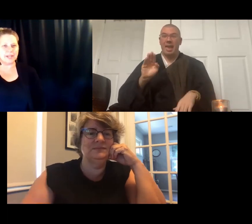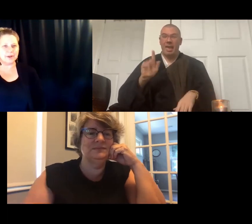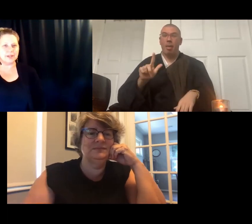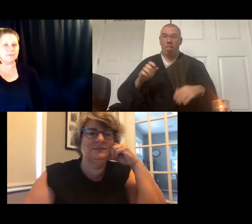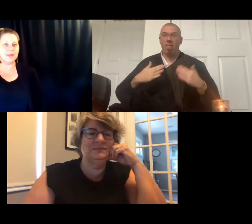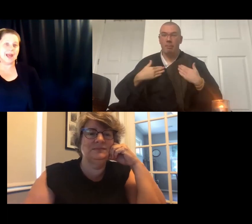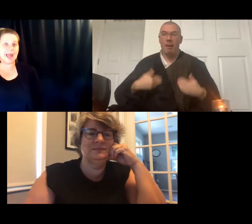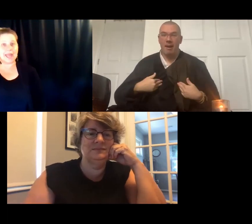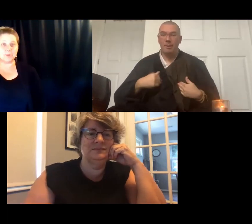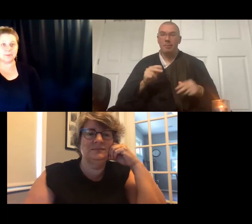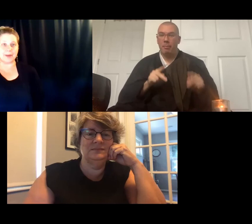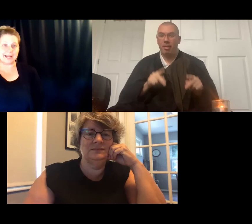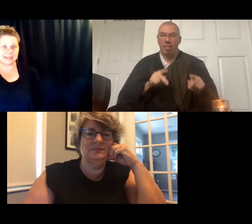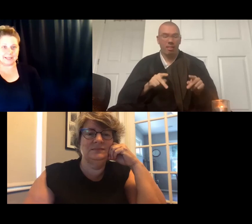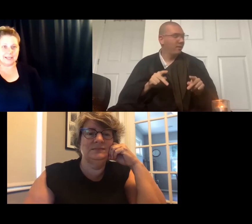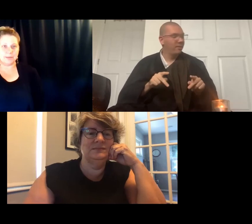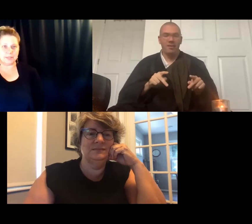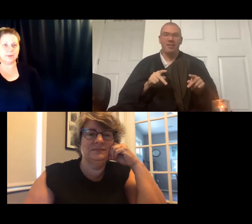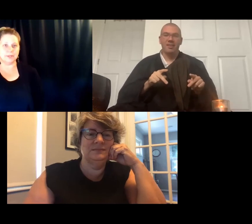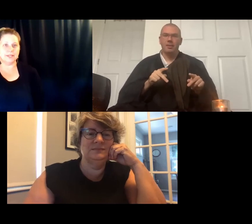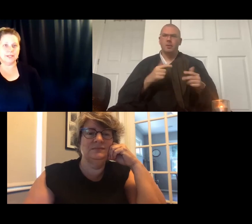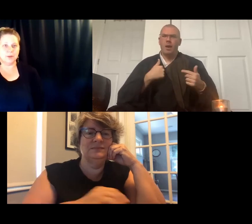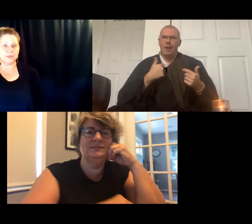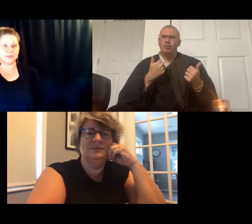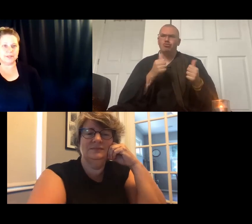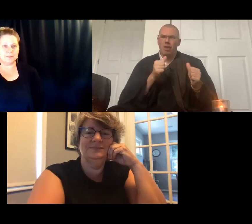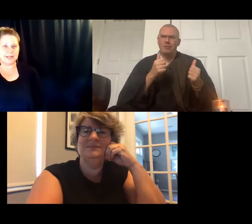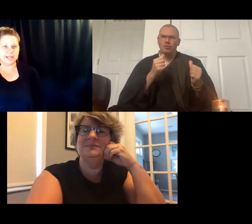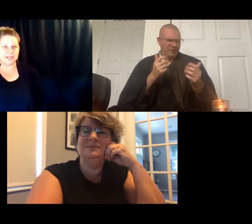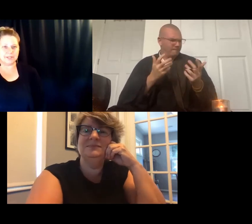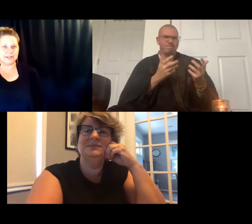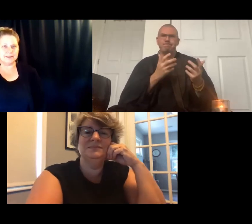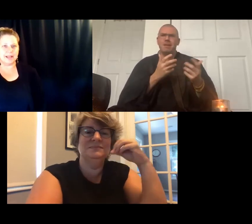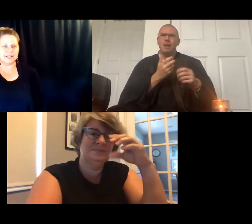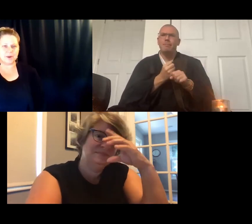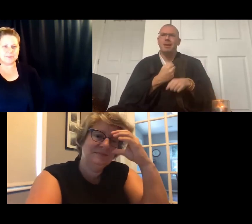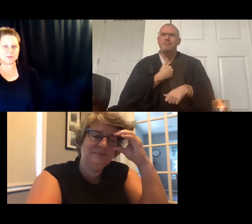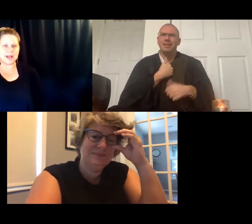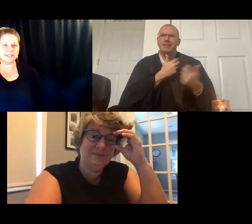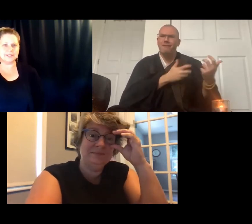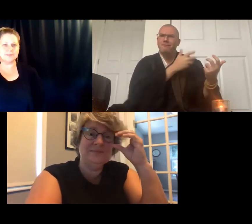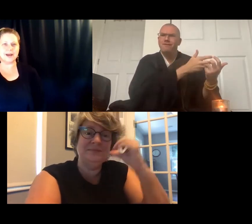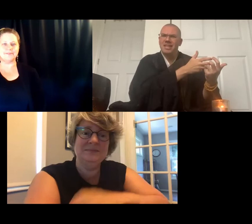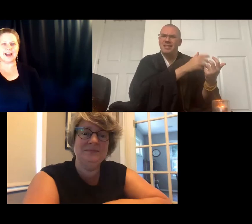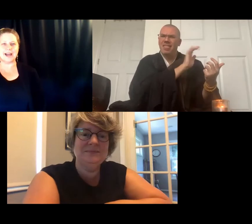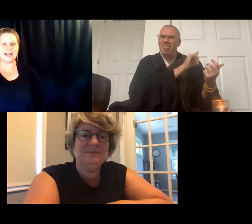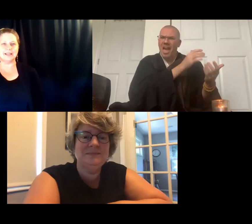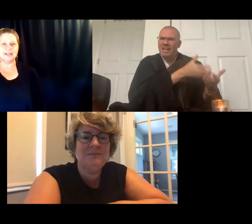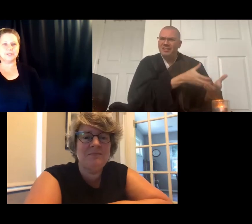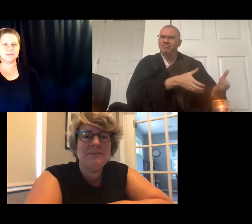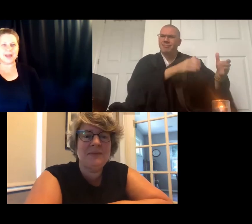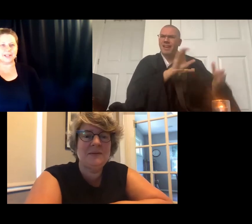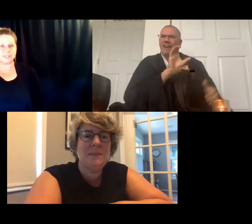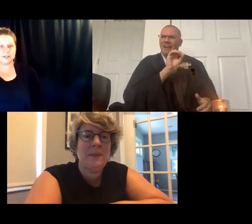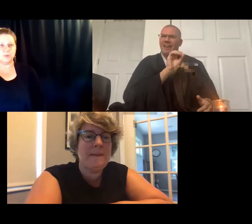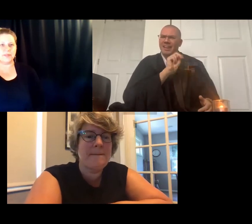how hearing able-bodied people were doing the meditation. And so I'm trying to modify